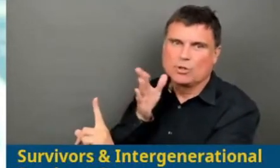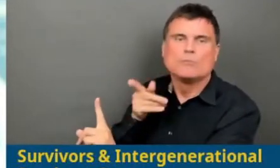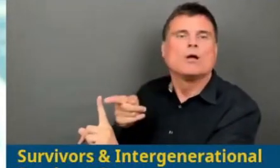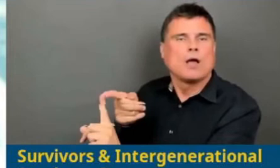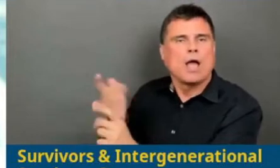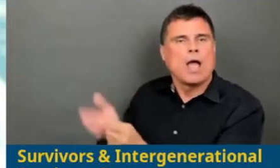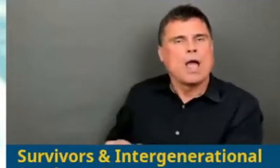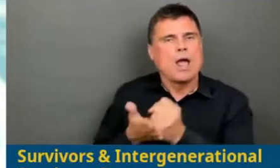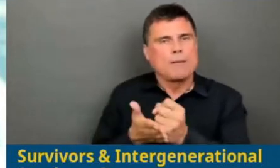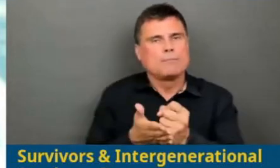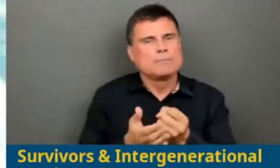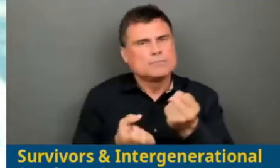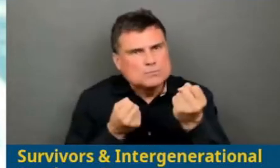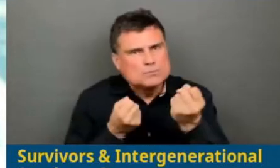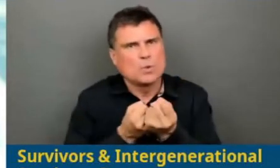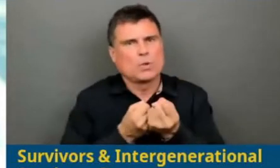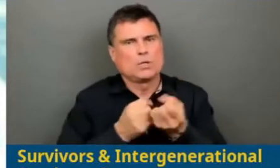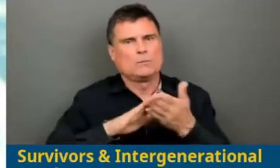need